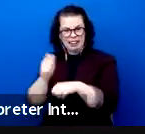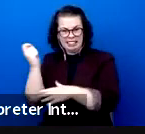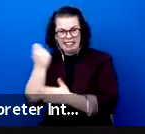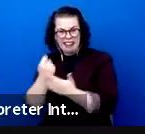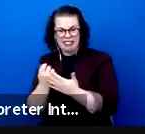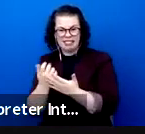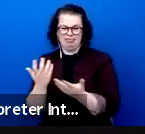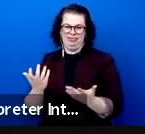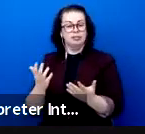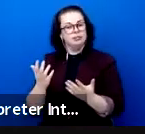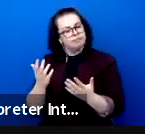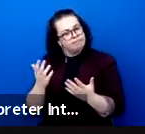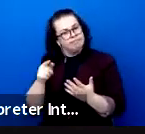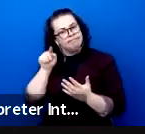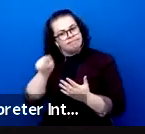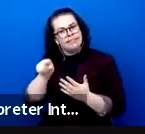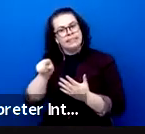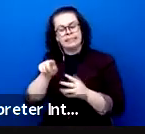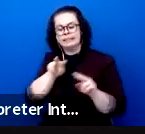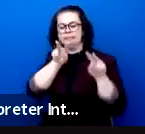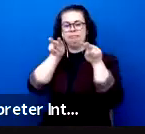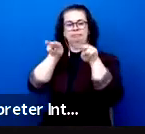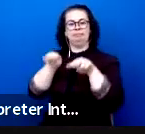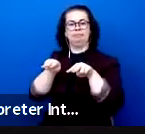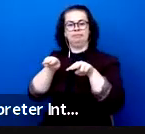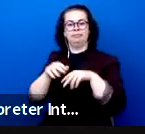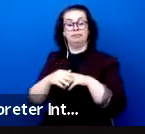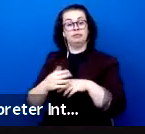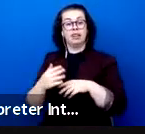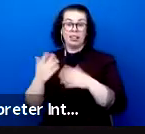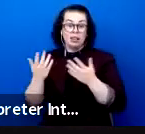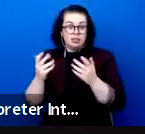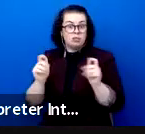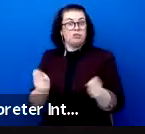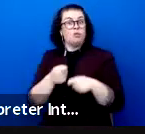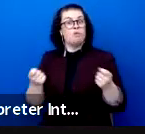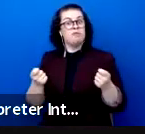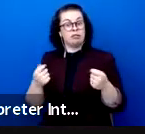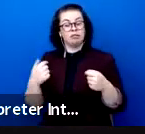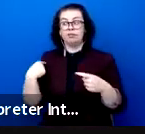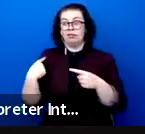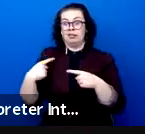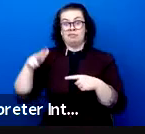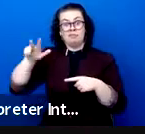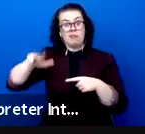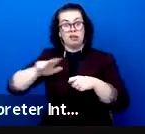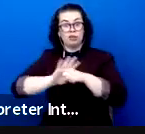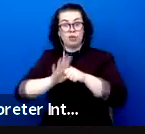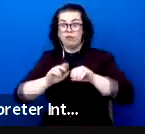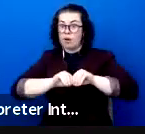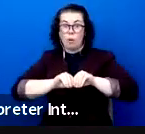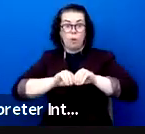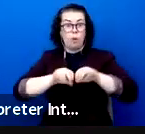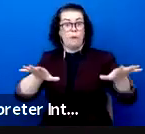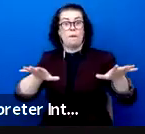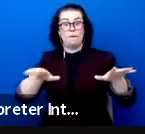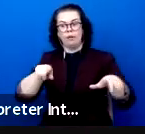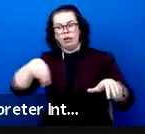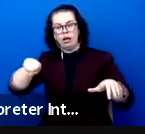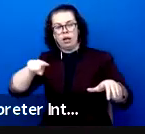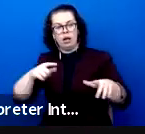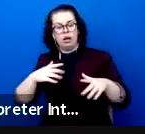stupor that has gripped the workers in these fields. Then, anger, finally,